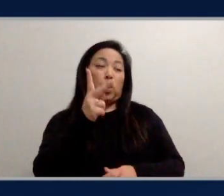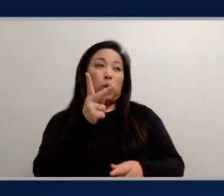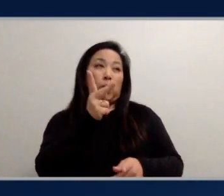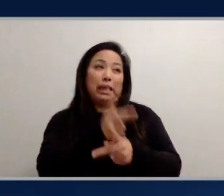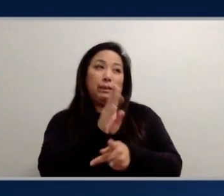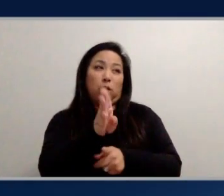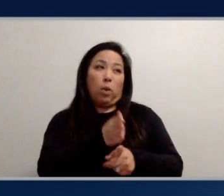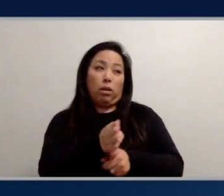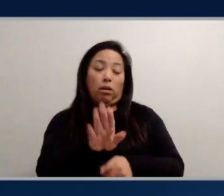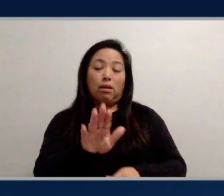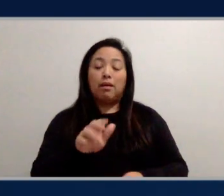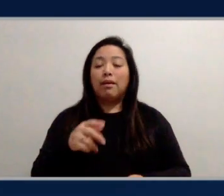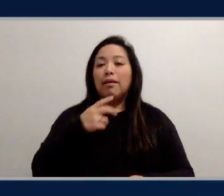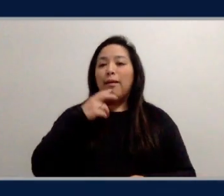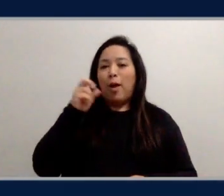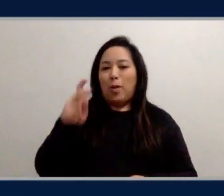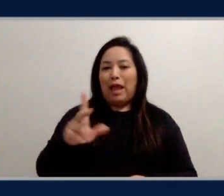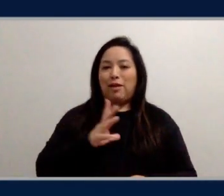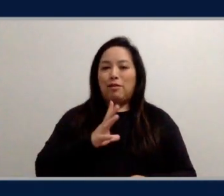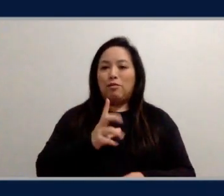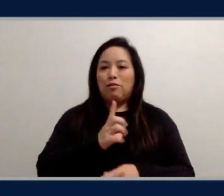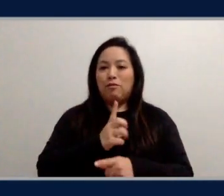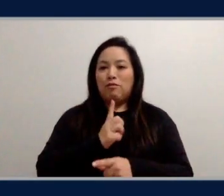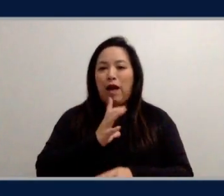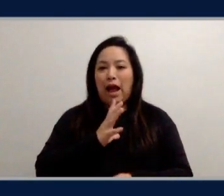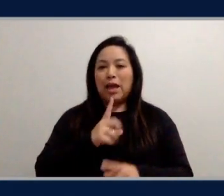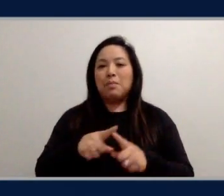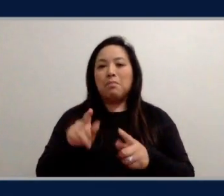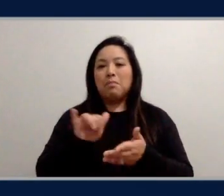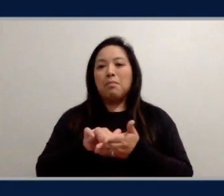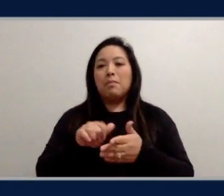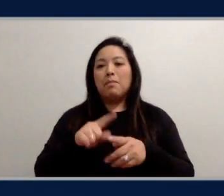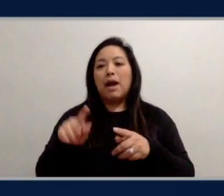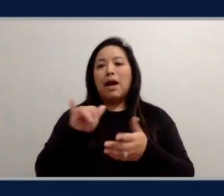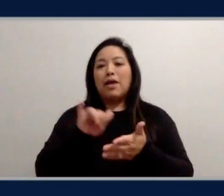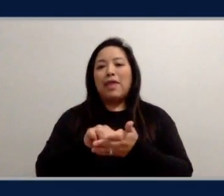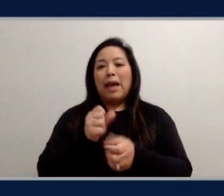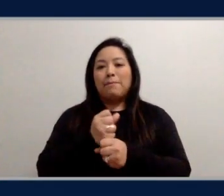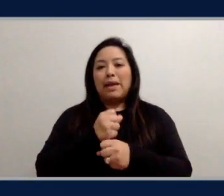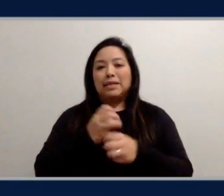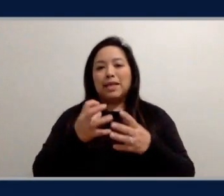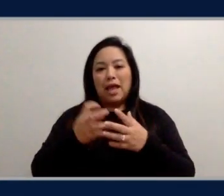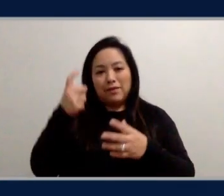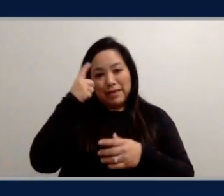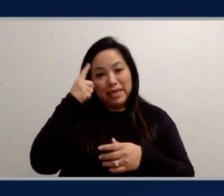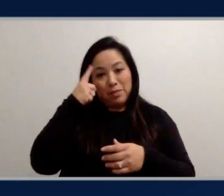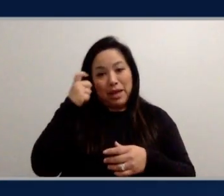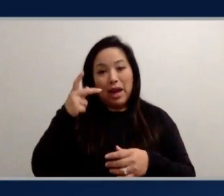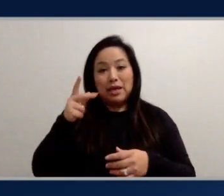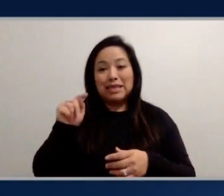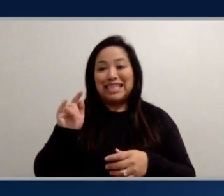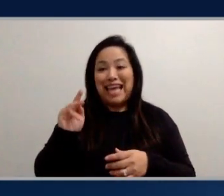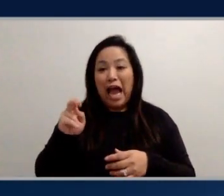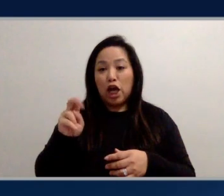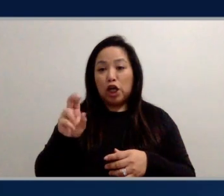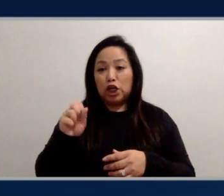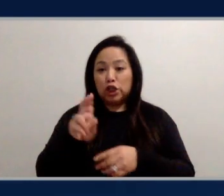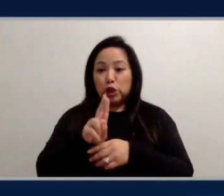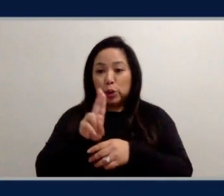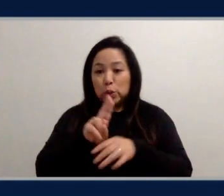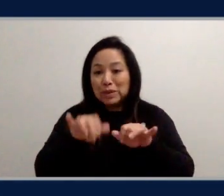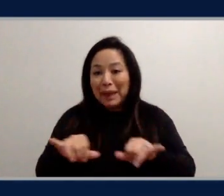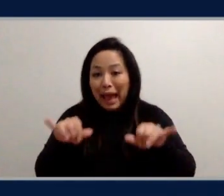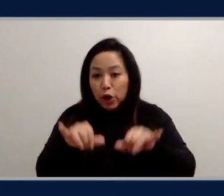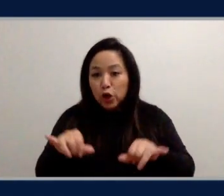Yes, but I mean, this makes a lot of sense, right? Like there are patterns that attackers use to establish that